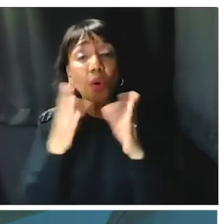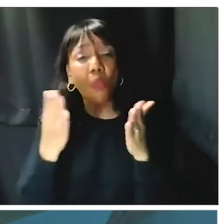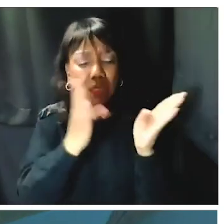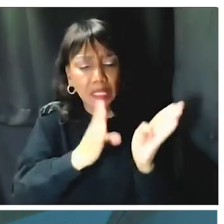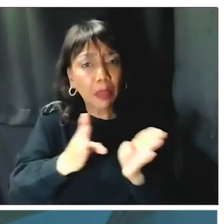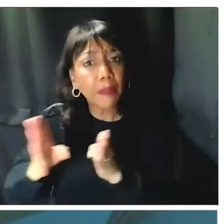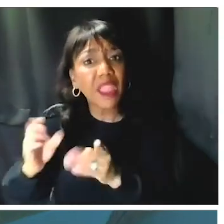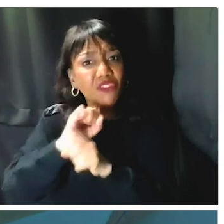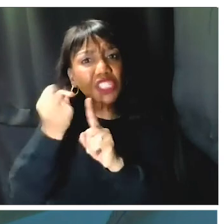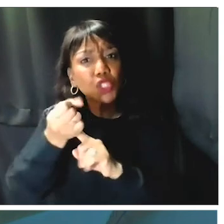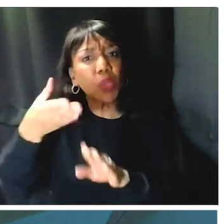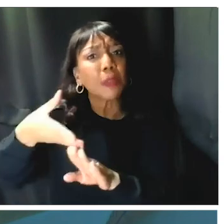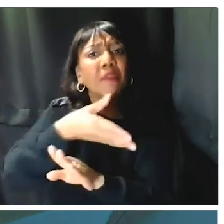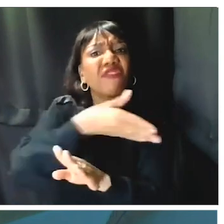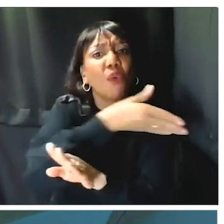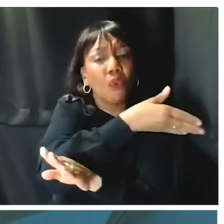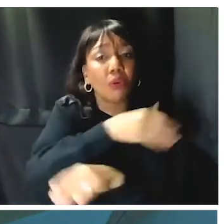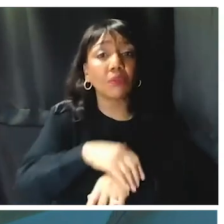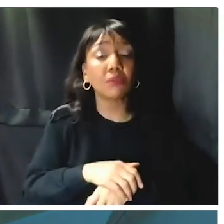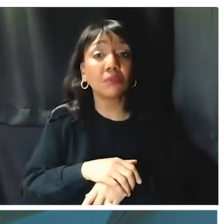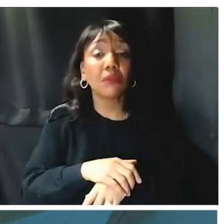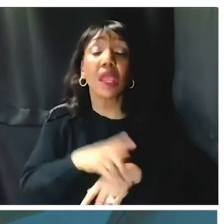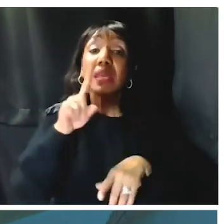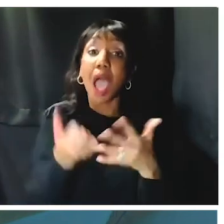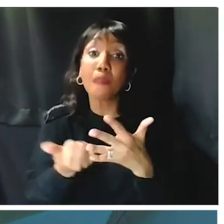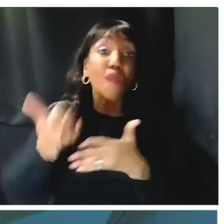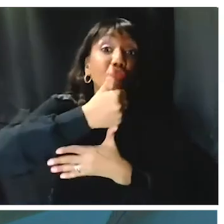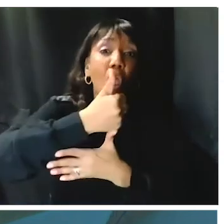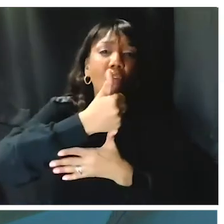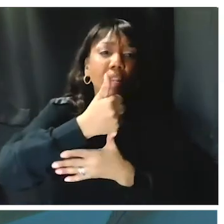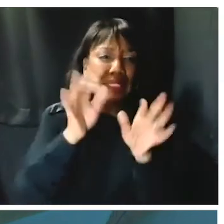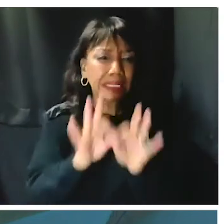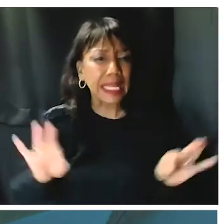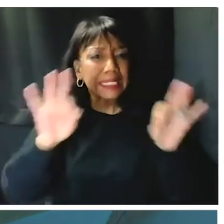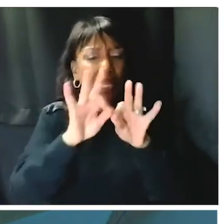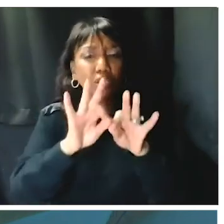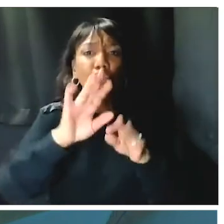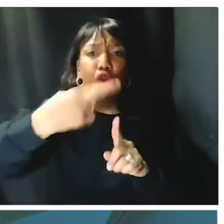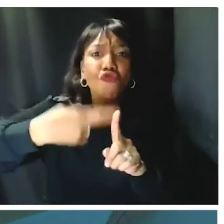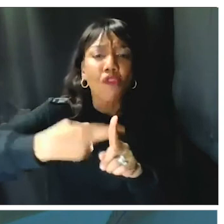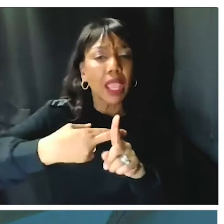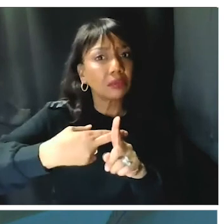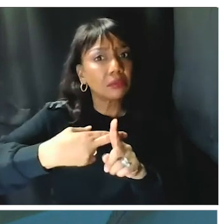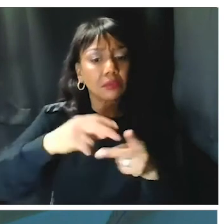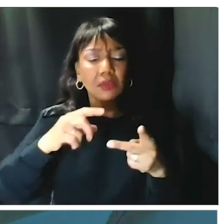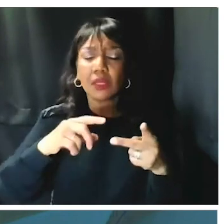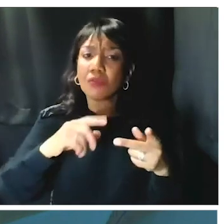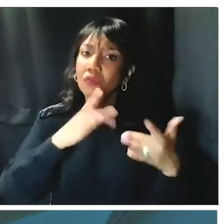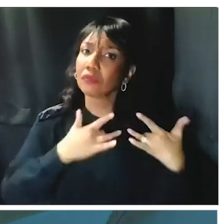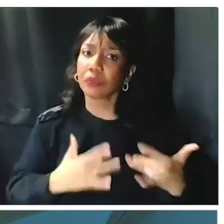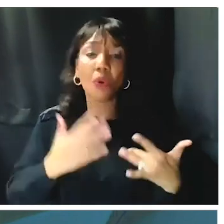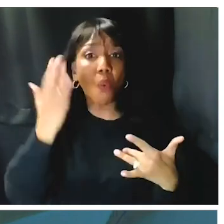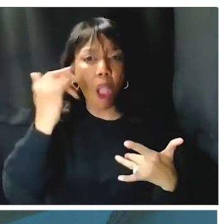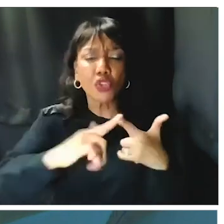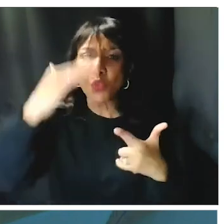to prepare for those situations. At the top of your list should be the essentials, your rent payment, primarily